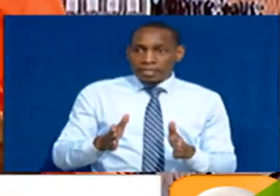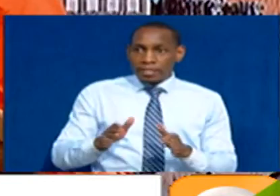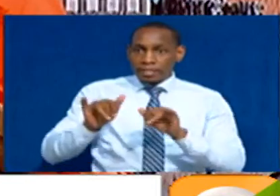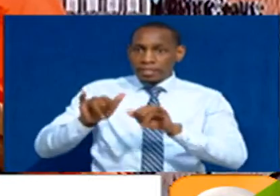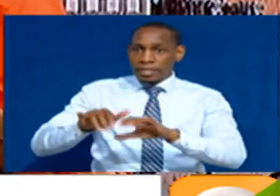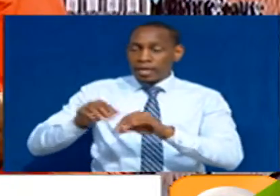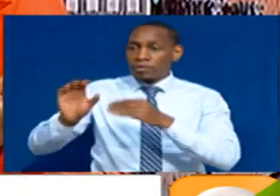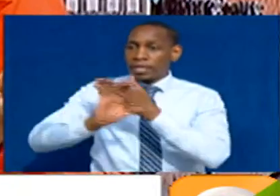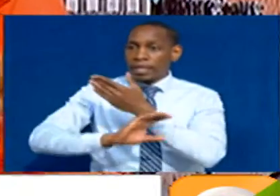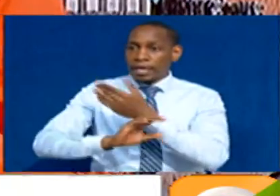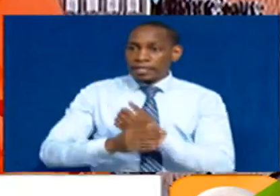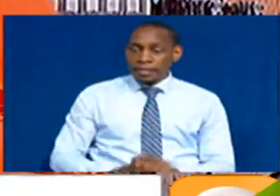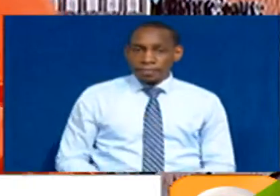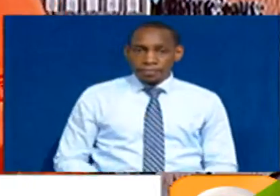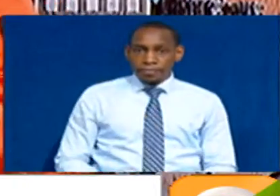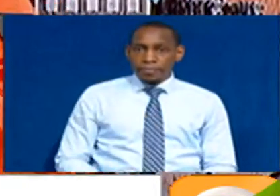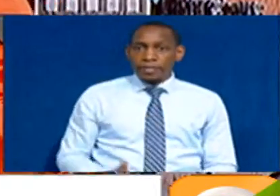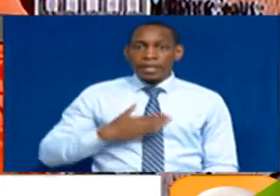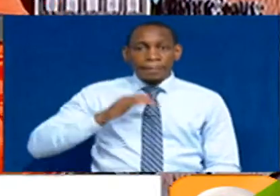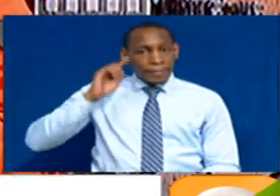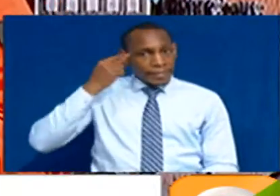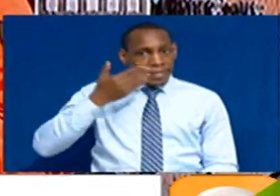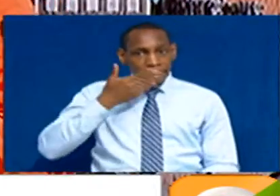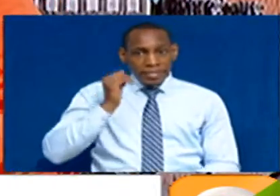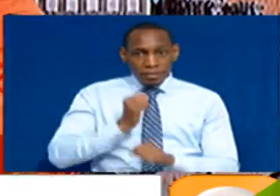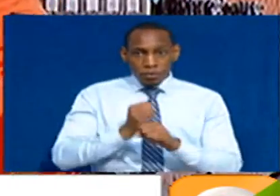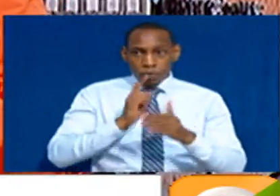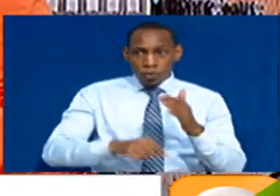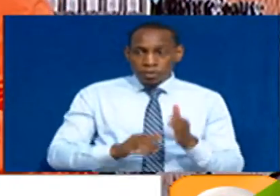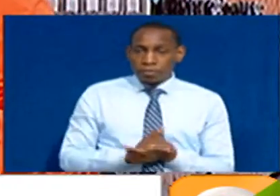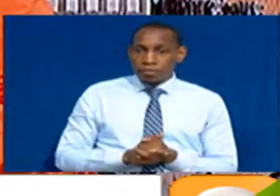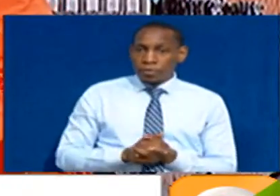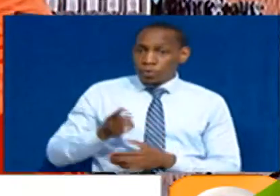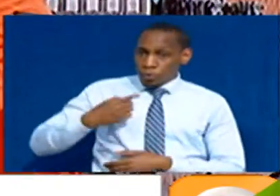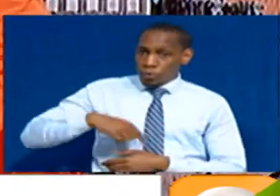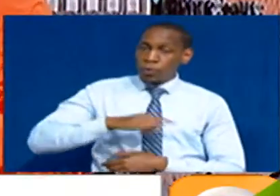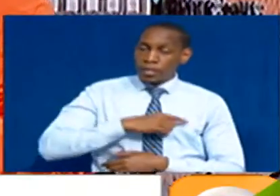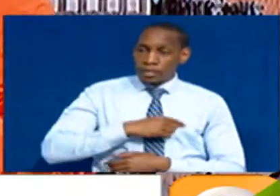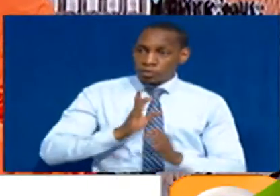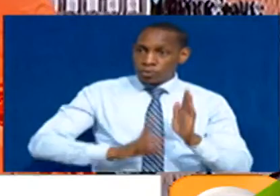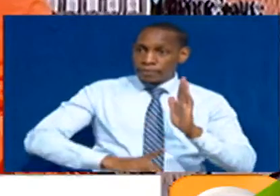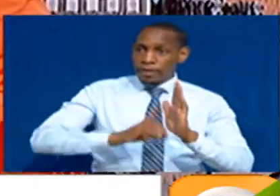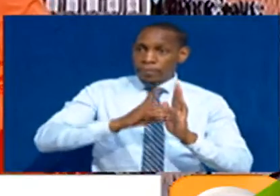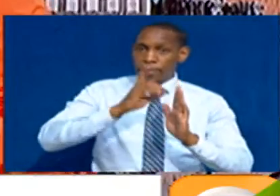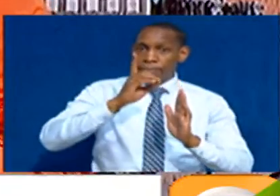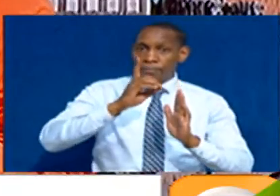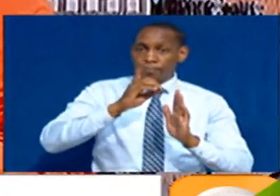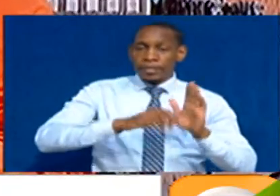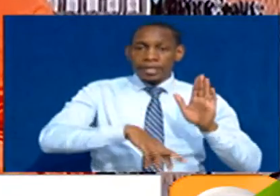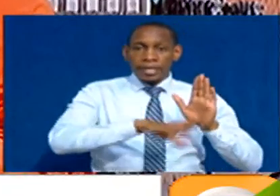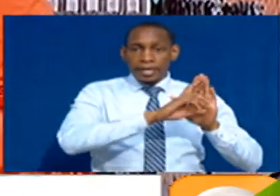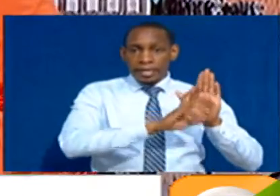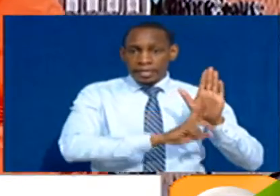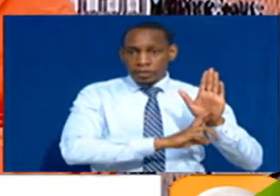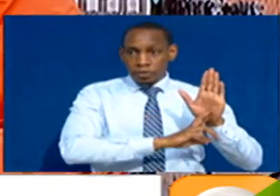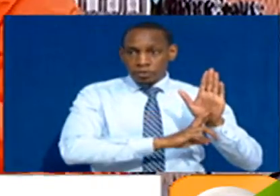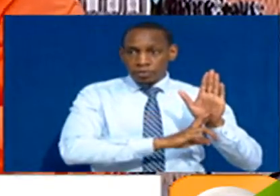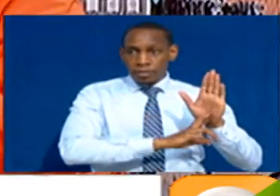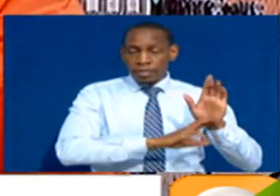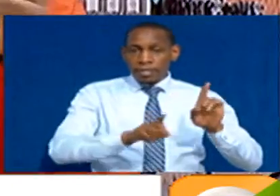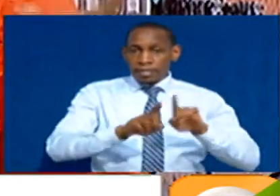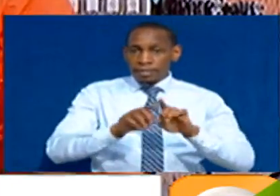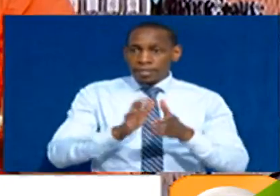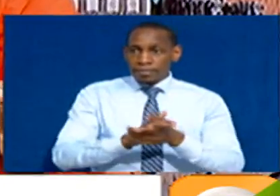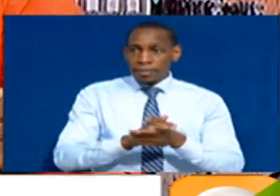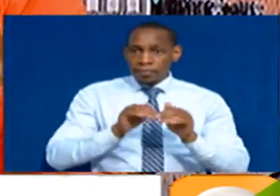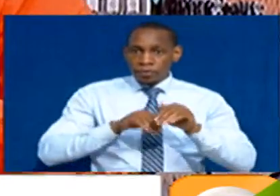abroad, you know? So really, I think what we need to do now is for us to develop regulations, still